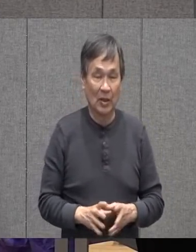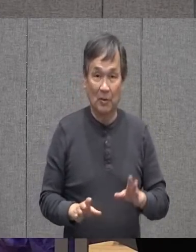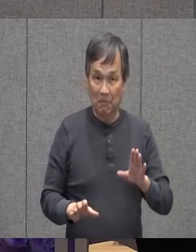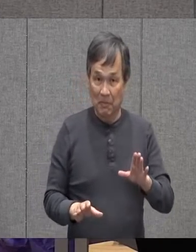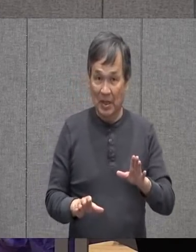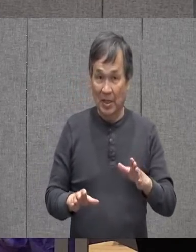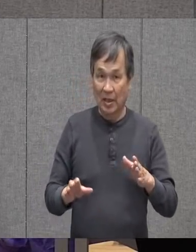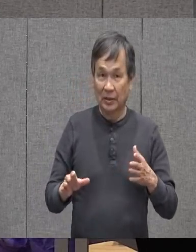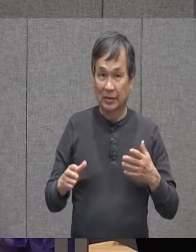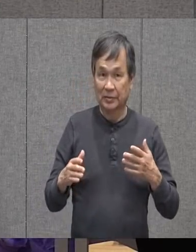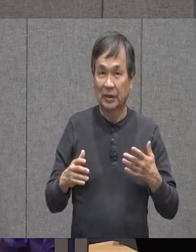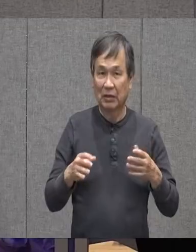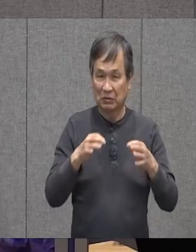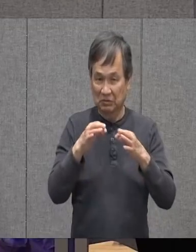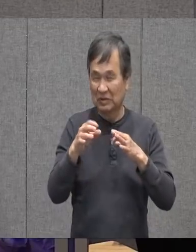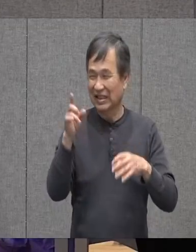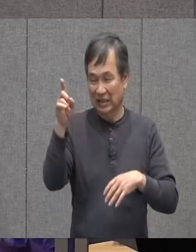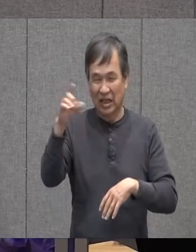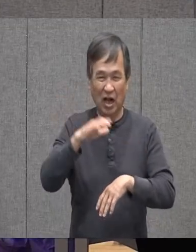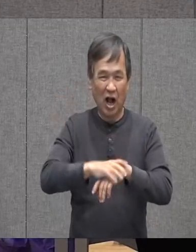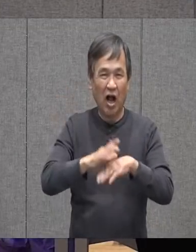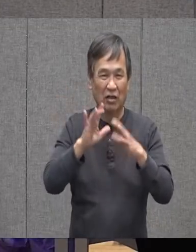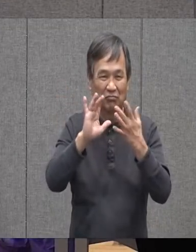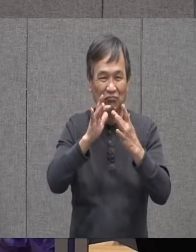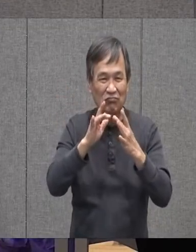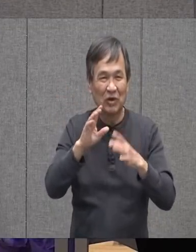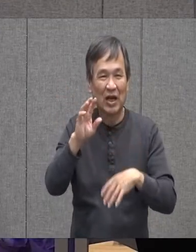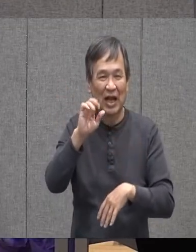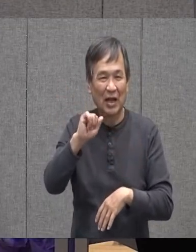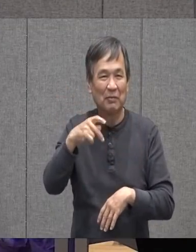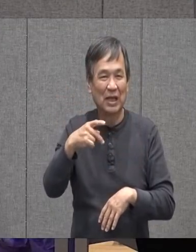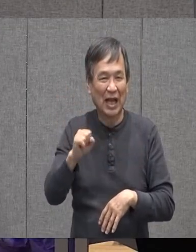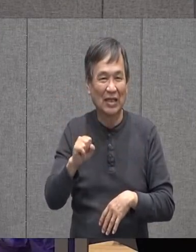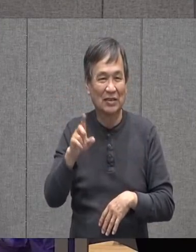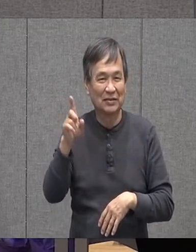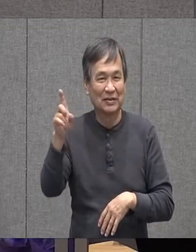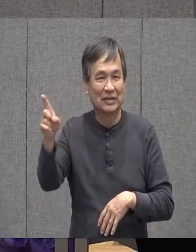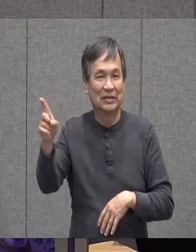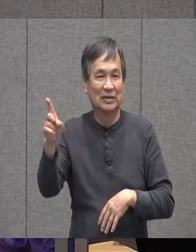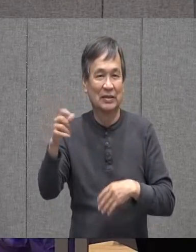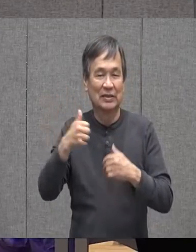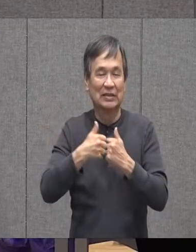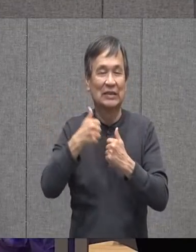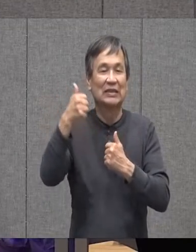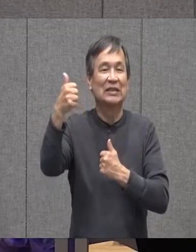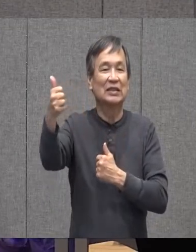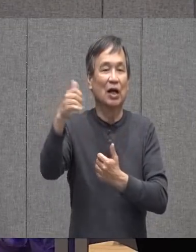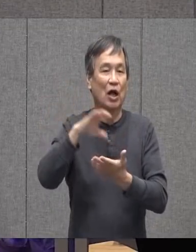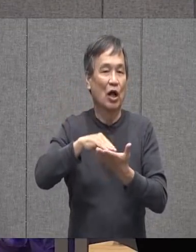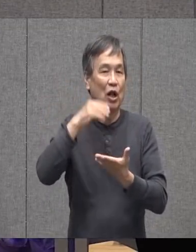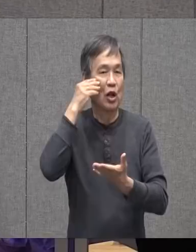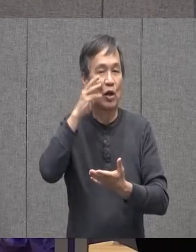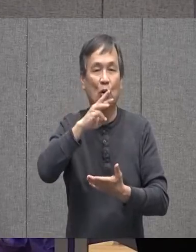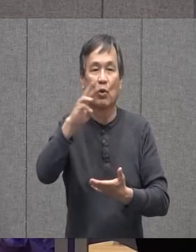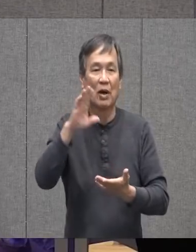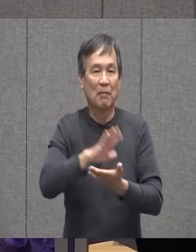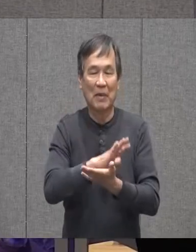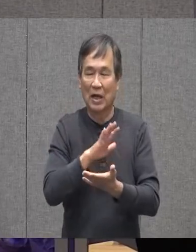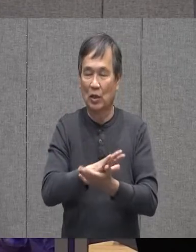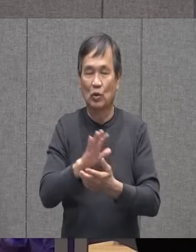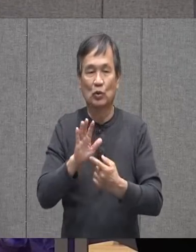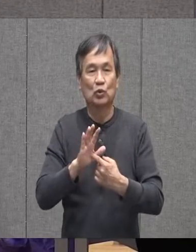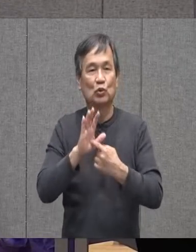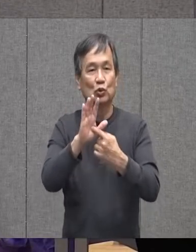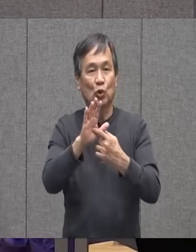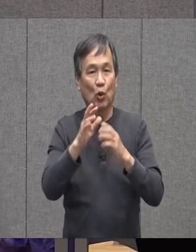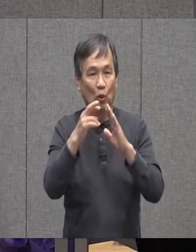have these directions that are available on our APS distance learning website. It's going to give you the directions. It's also